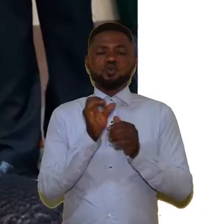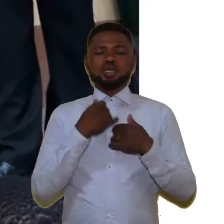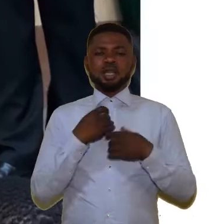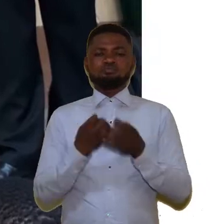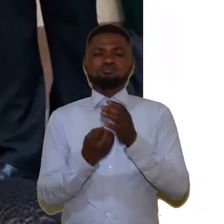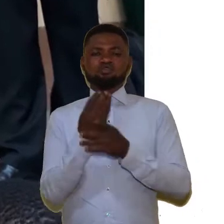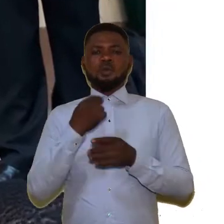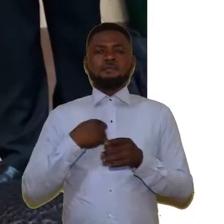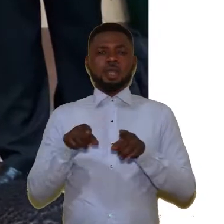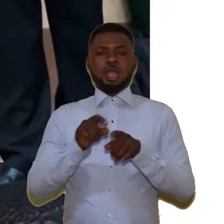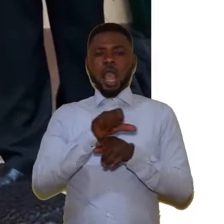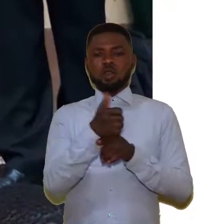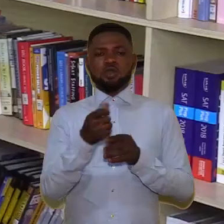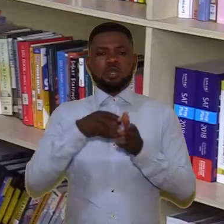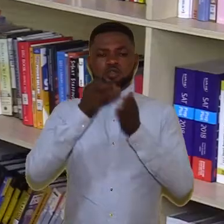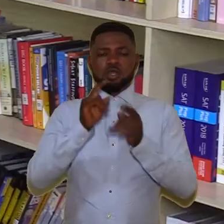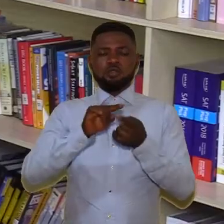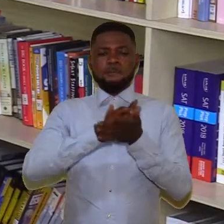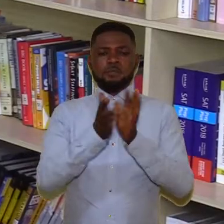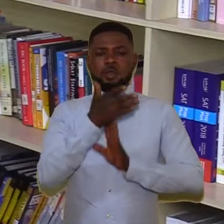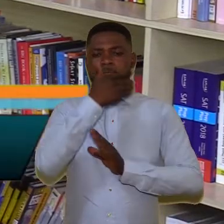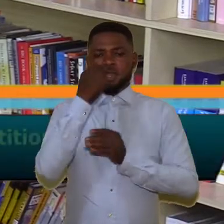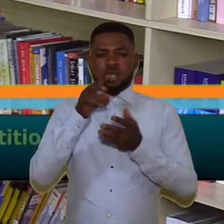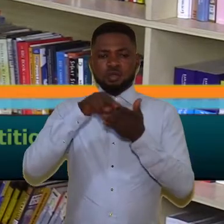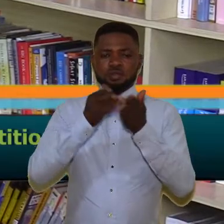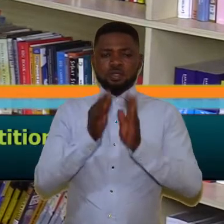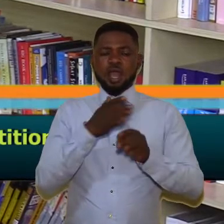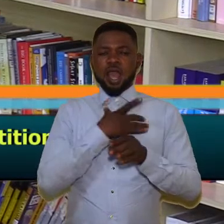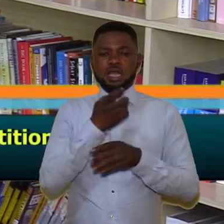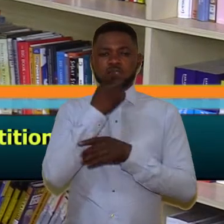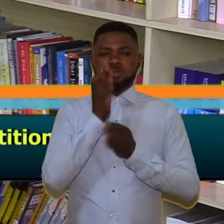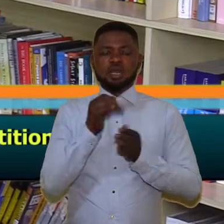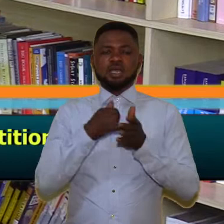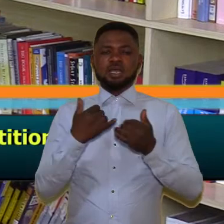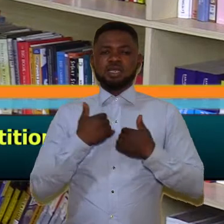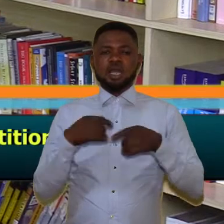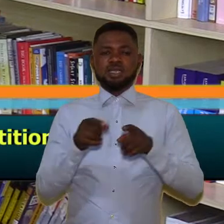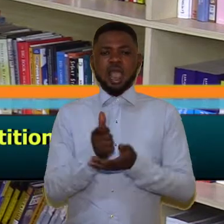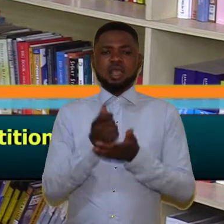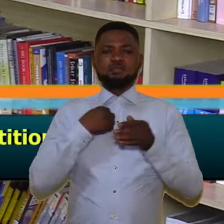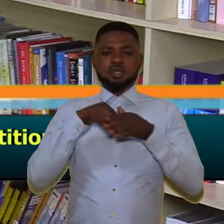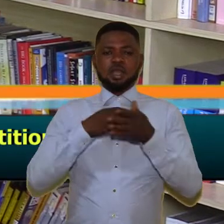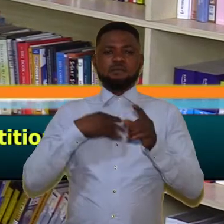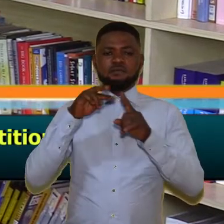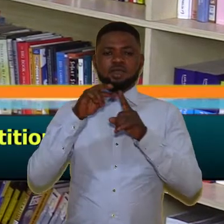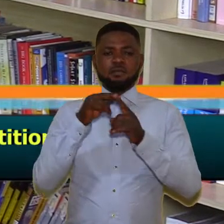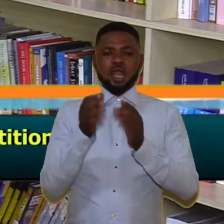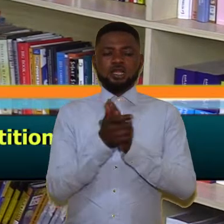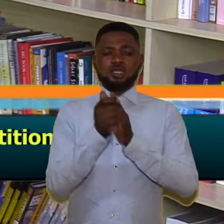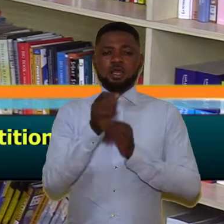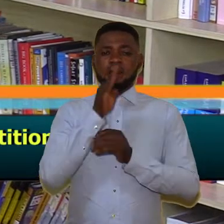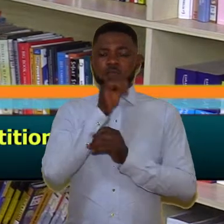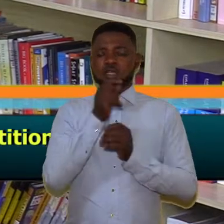has groomed me and other students to become better readers and speakers. It has helped me in my vocabulary